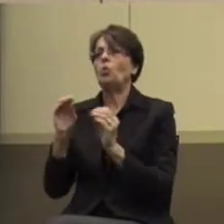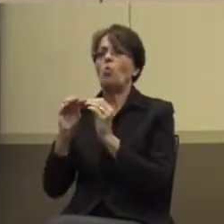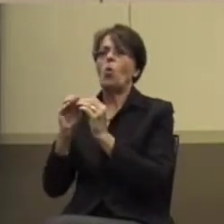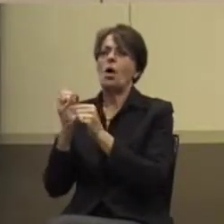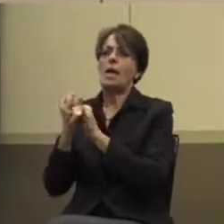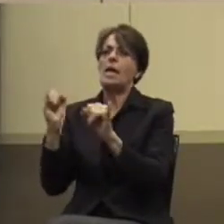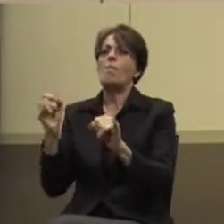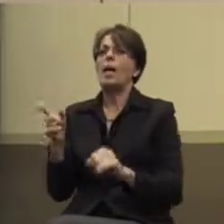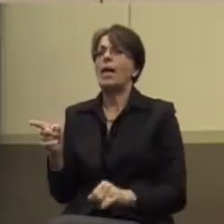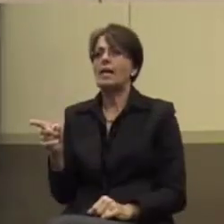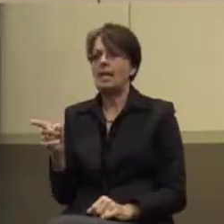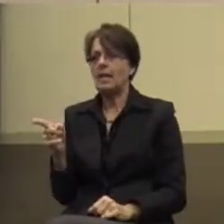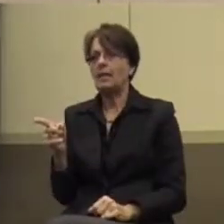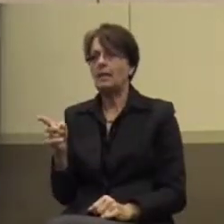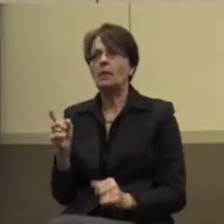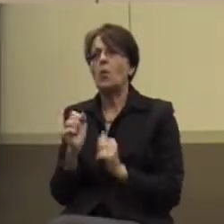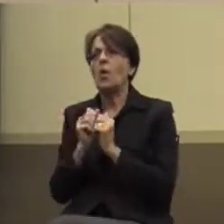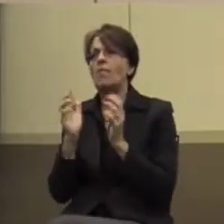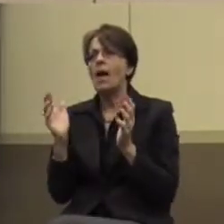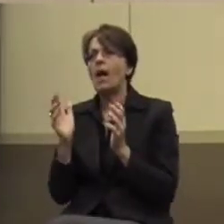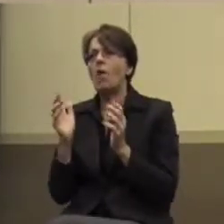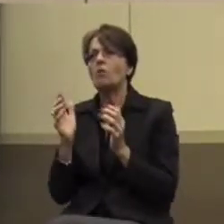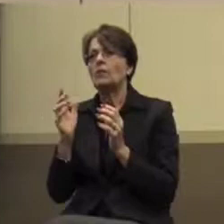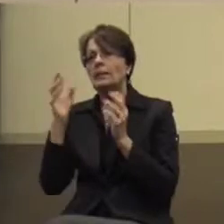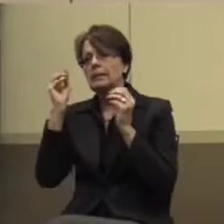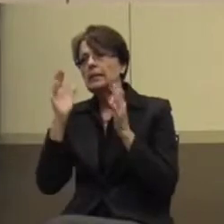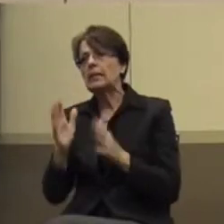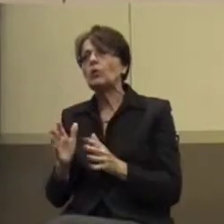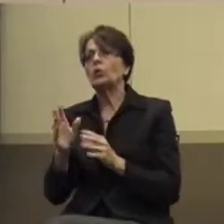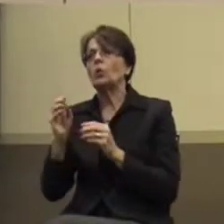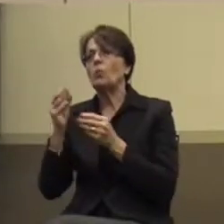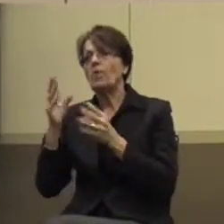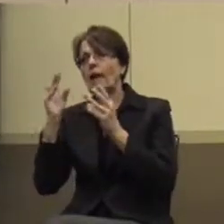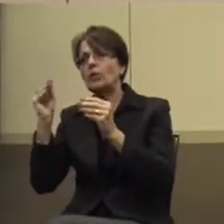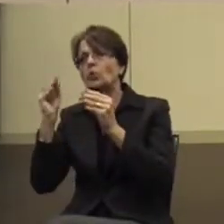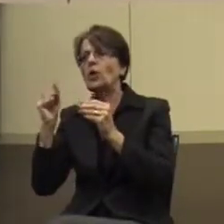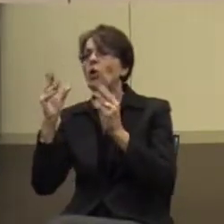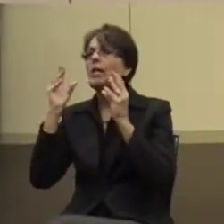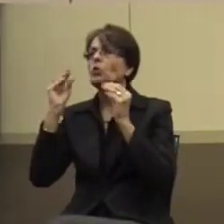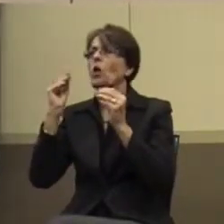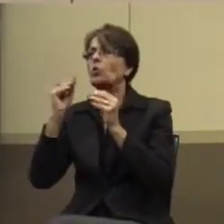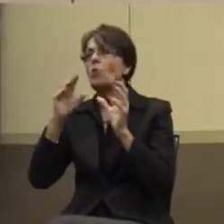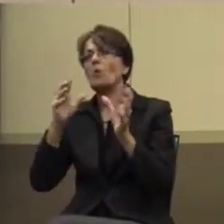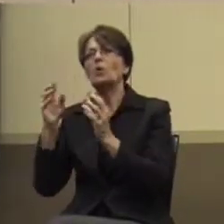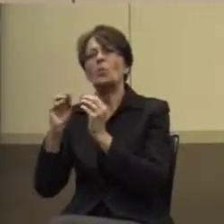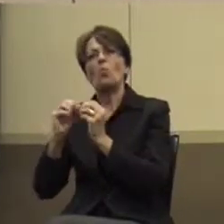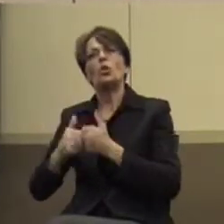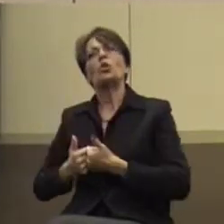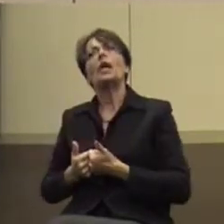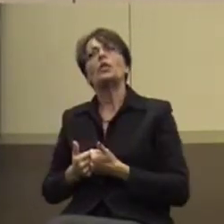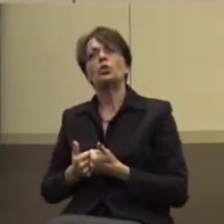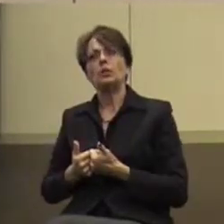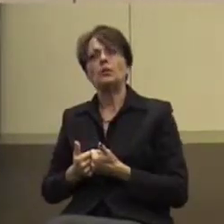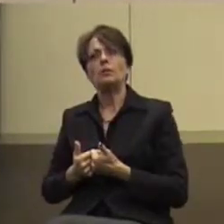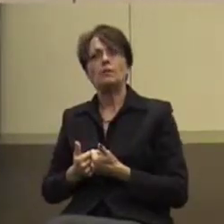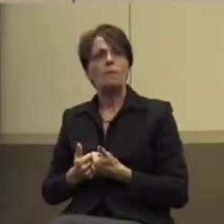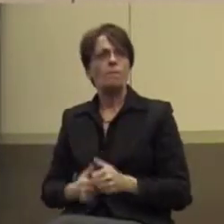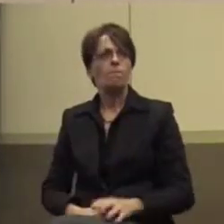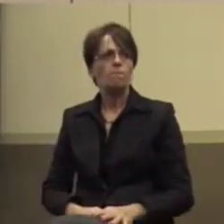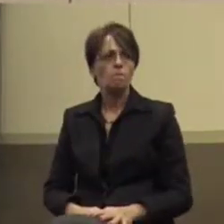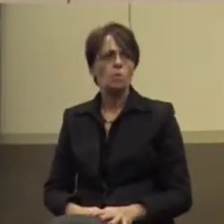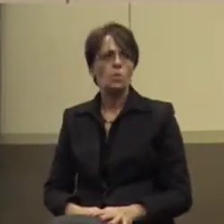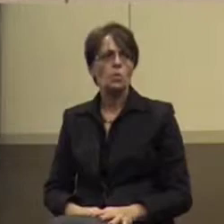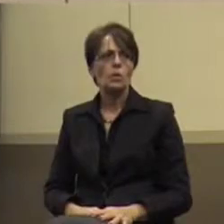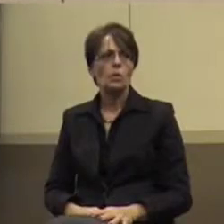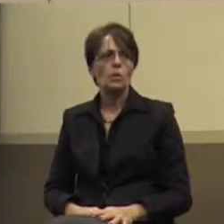more independently without the teacher providing instruction. The instructional periods were more challenging level work.